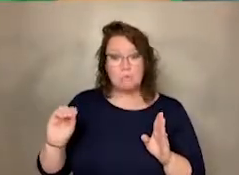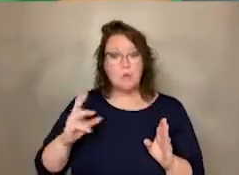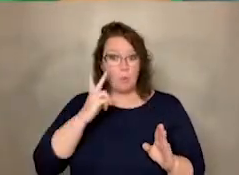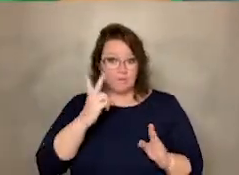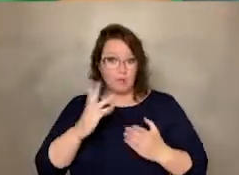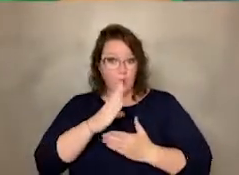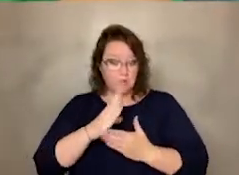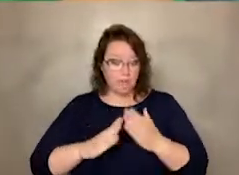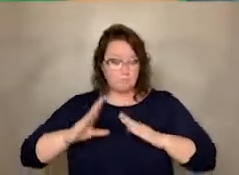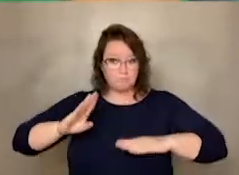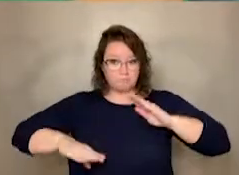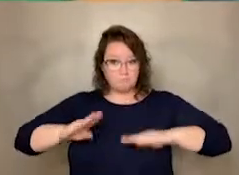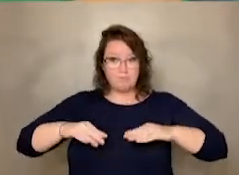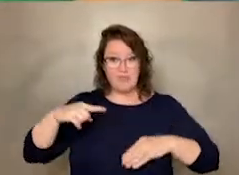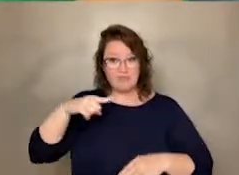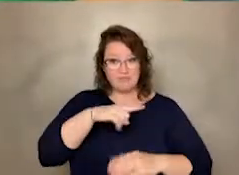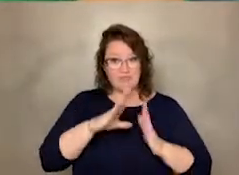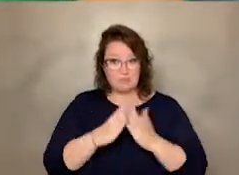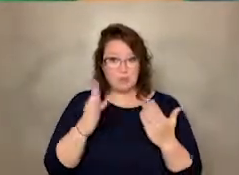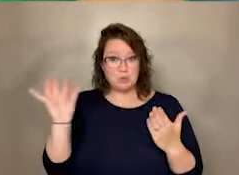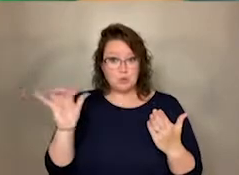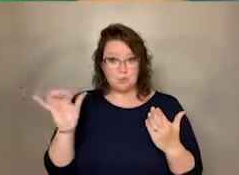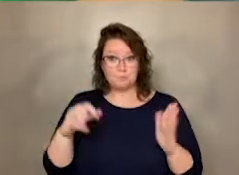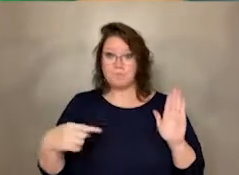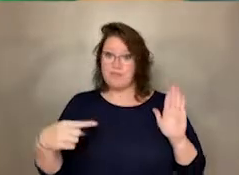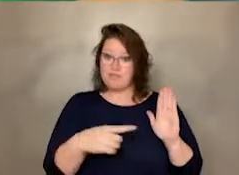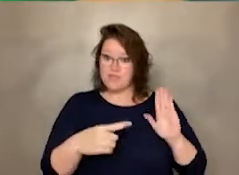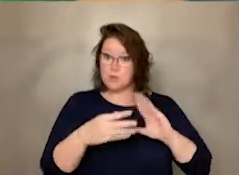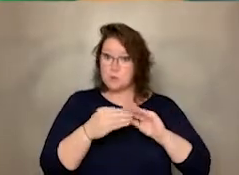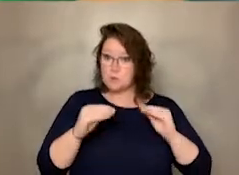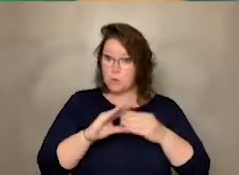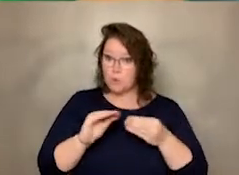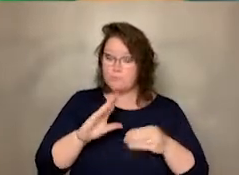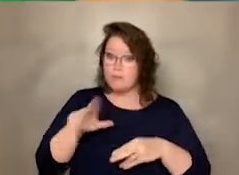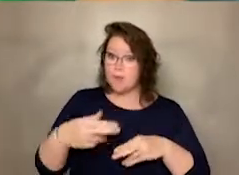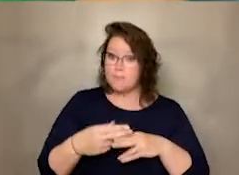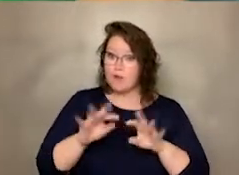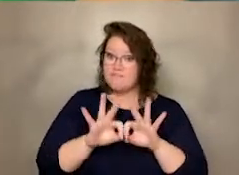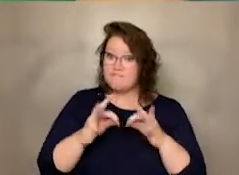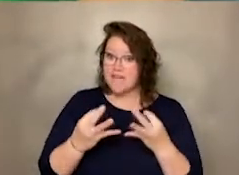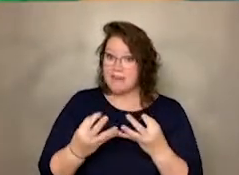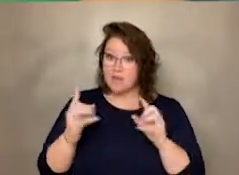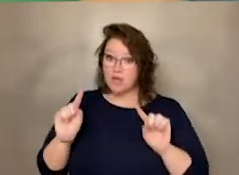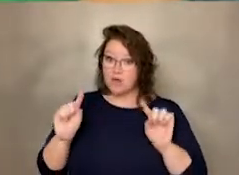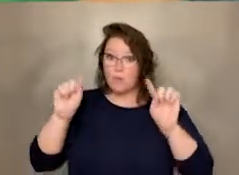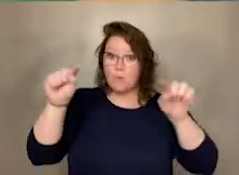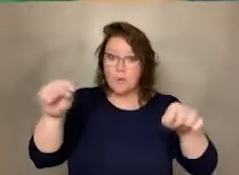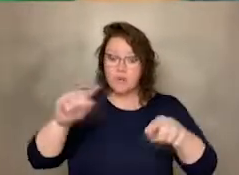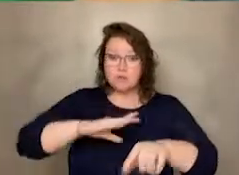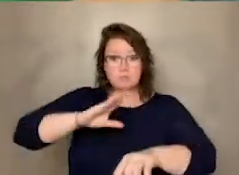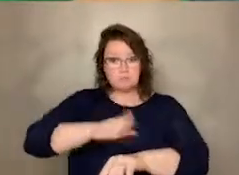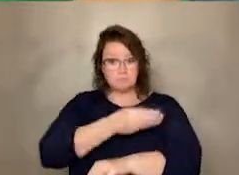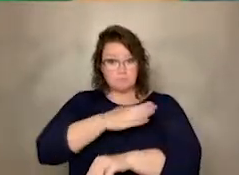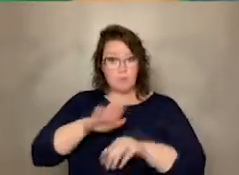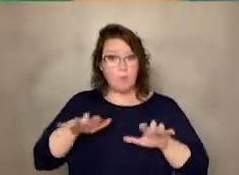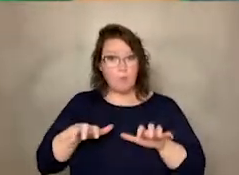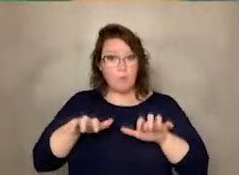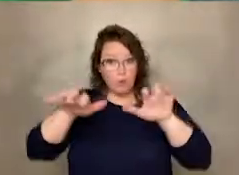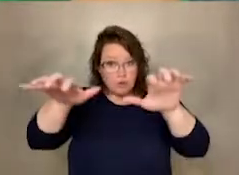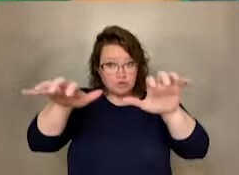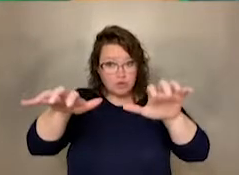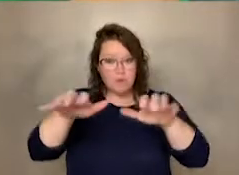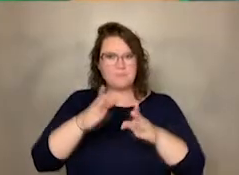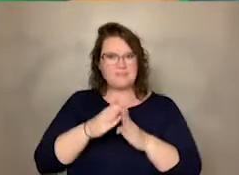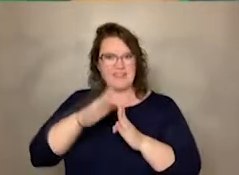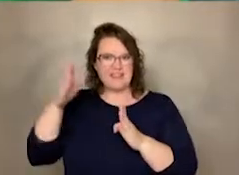well. Now, this story was about a family who went to the orchestra, and they was